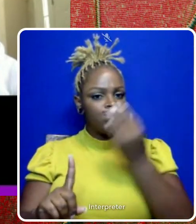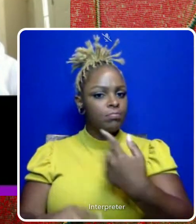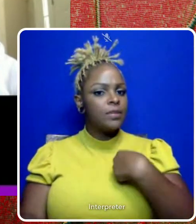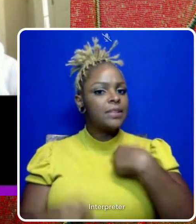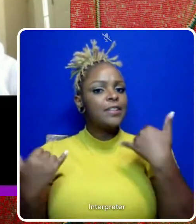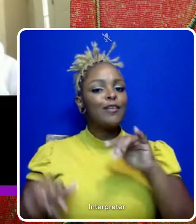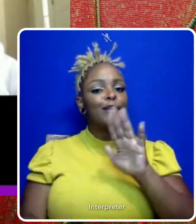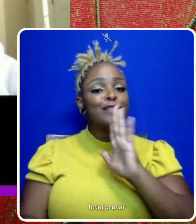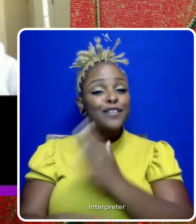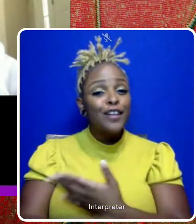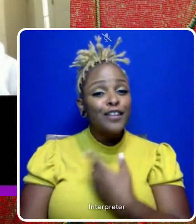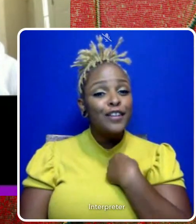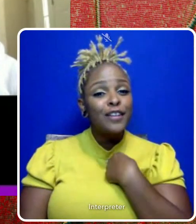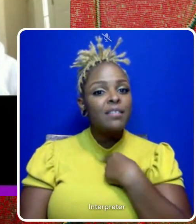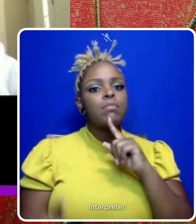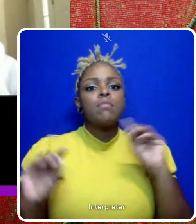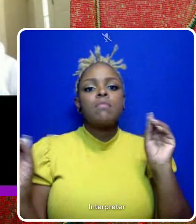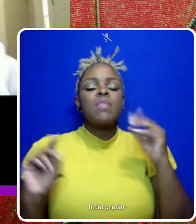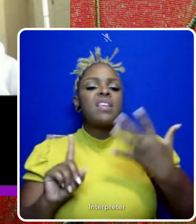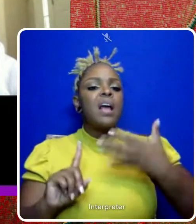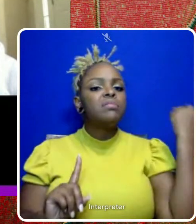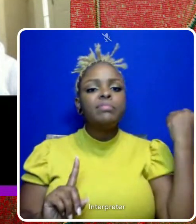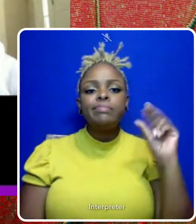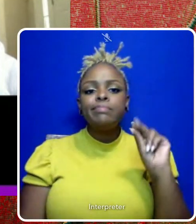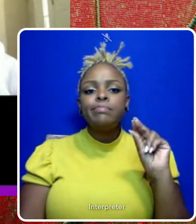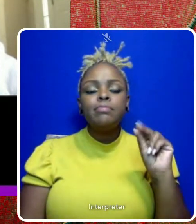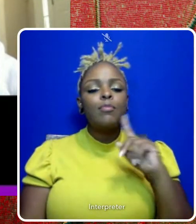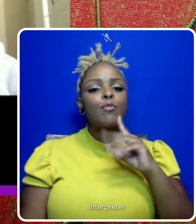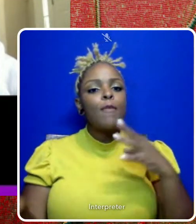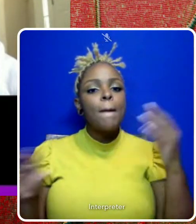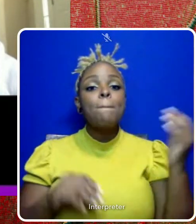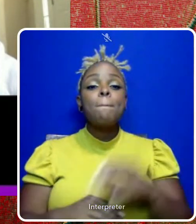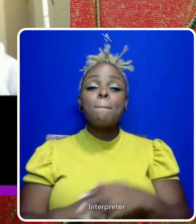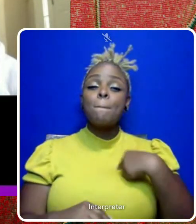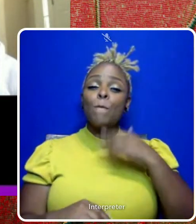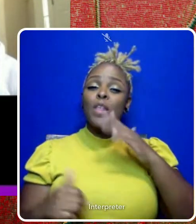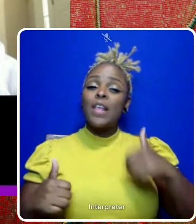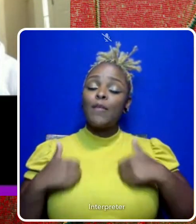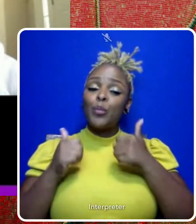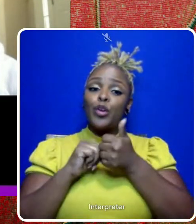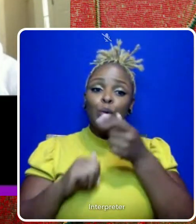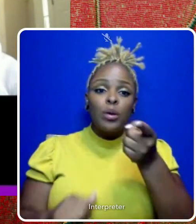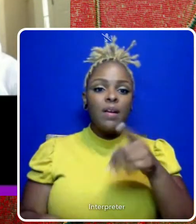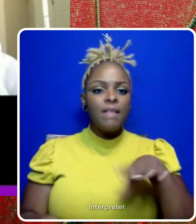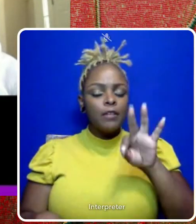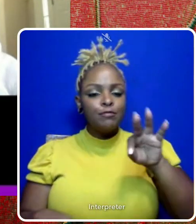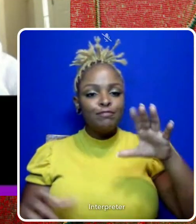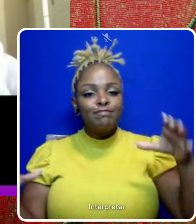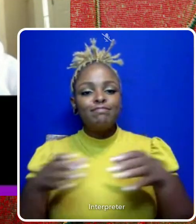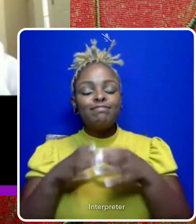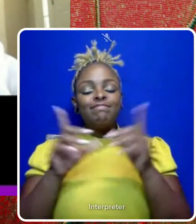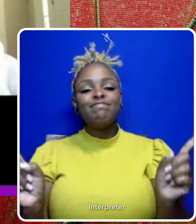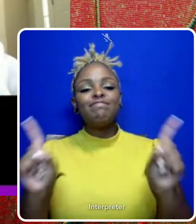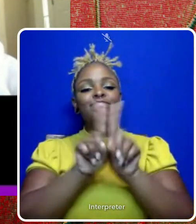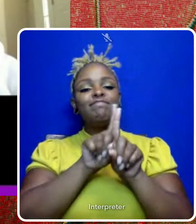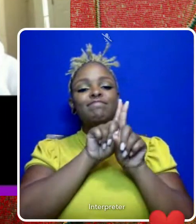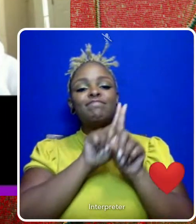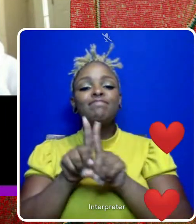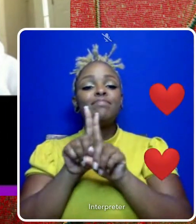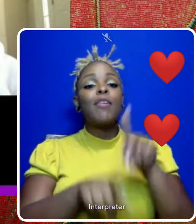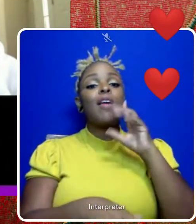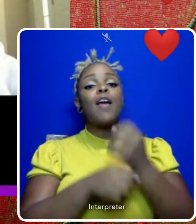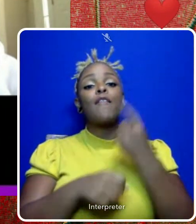me live through you. We can find each other. In all the mundane you fought for. Thank you, Mother. For everything I will